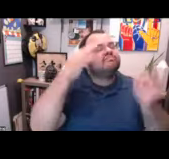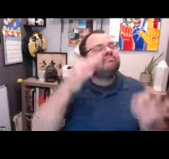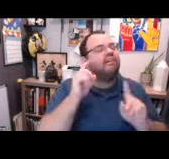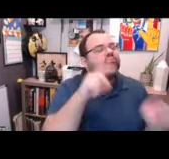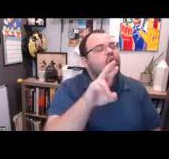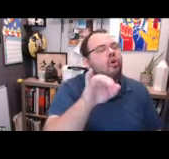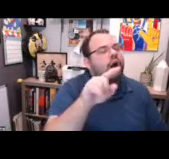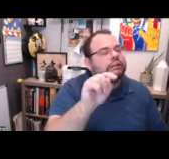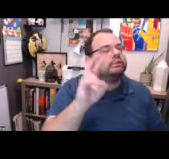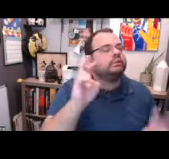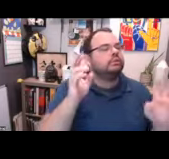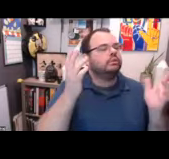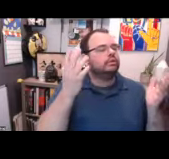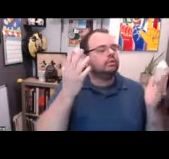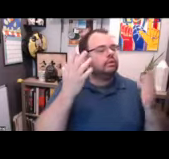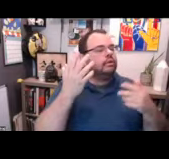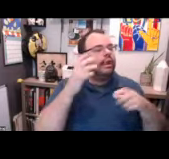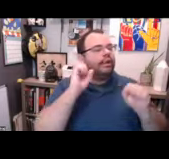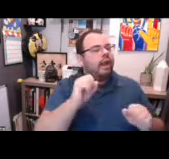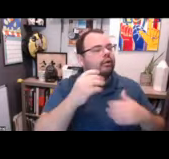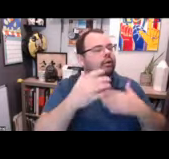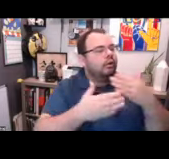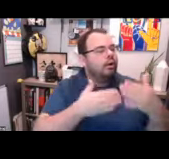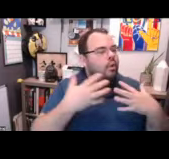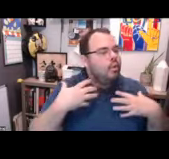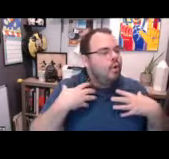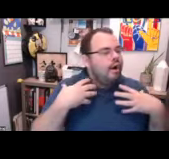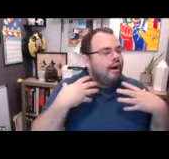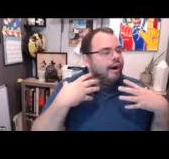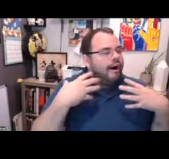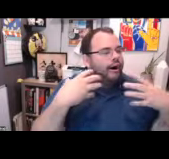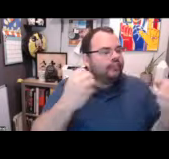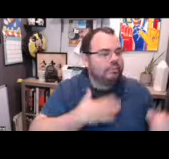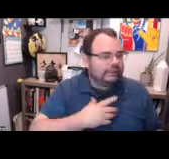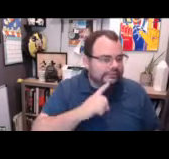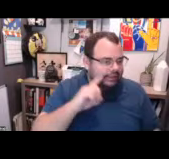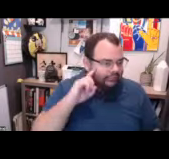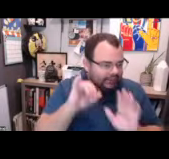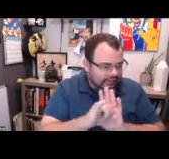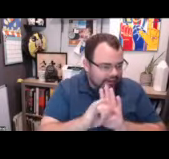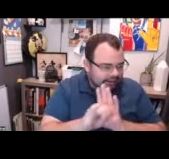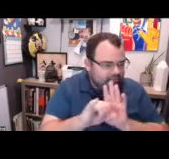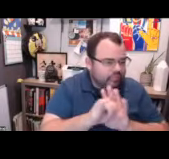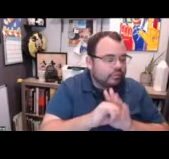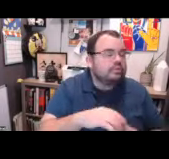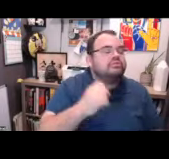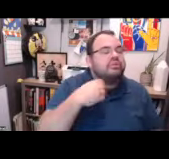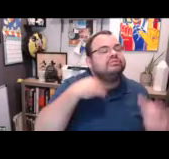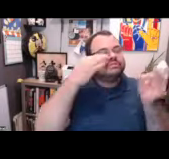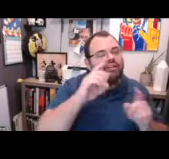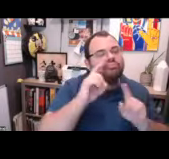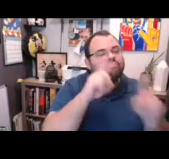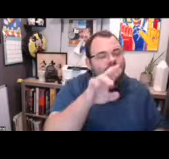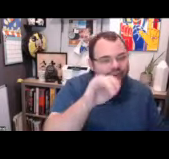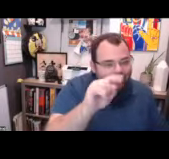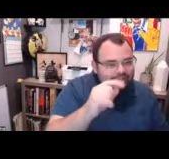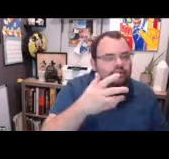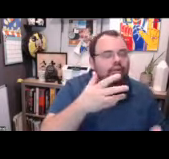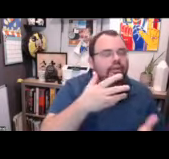needed that. I needed to get it. So I decided to go to RIT and process that. And as I became more confident in my deaf